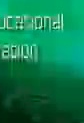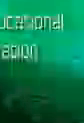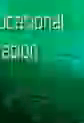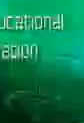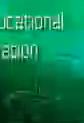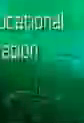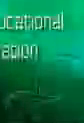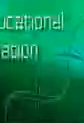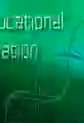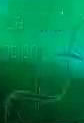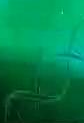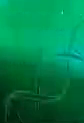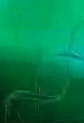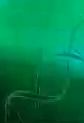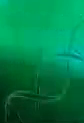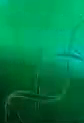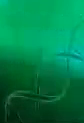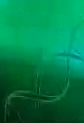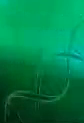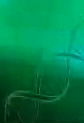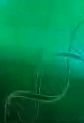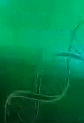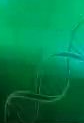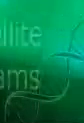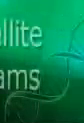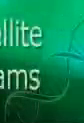and Communication Technology presents